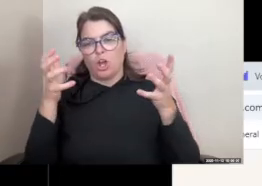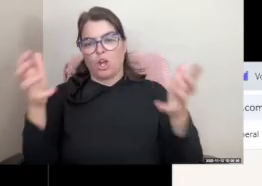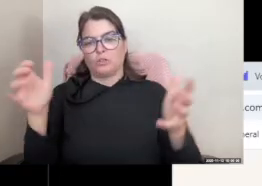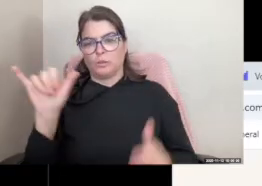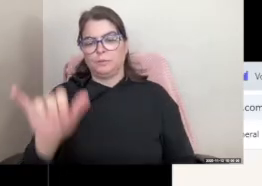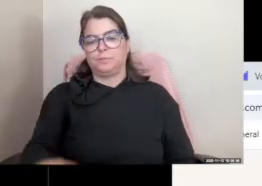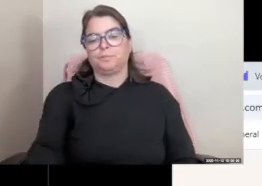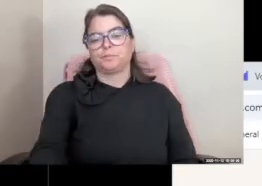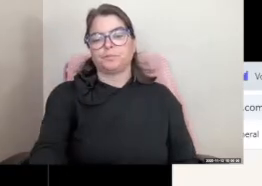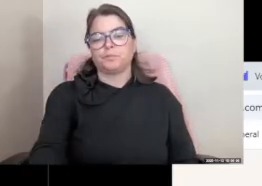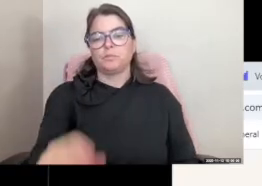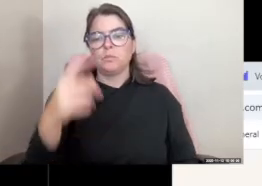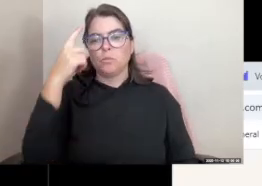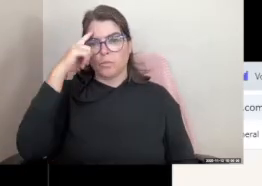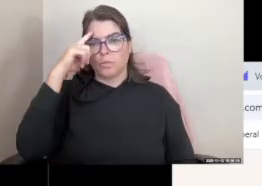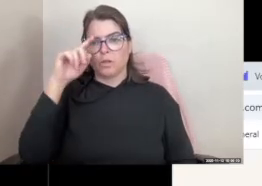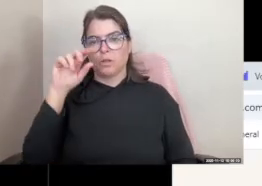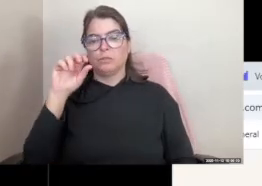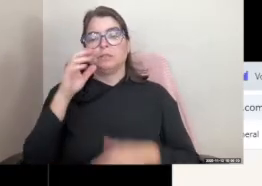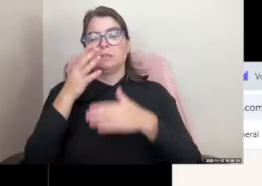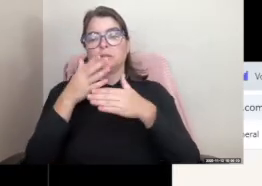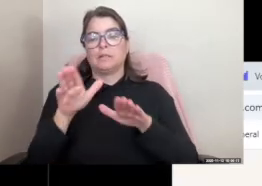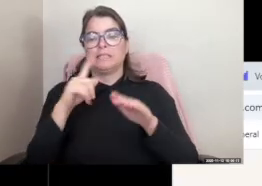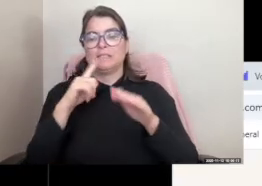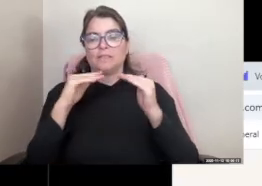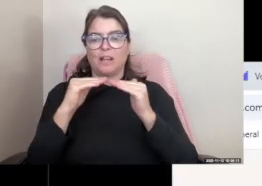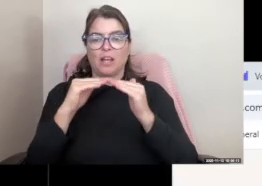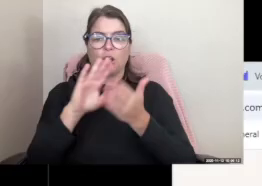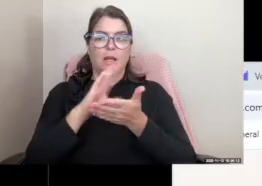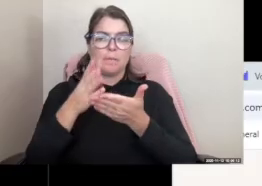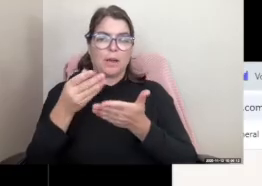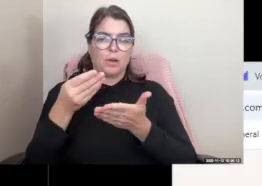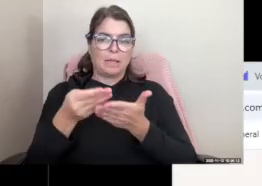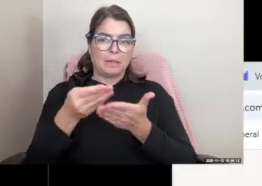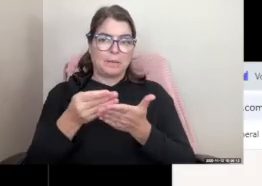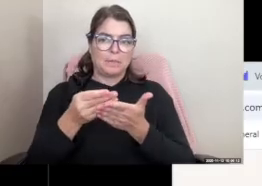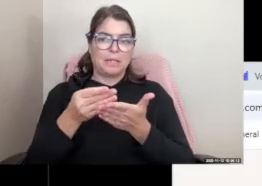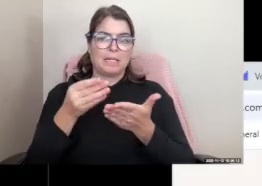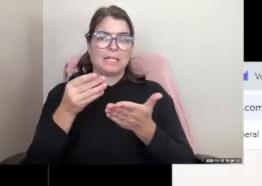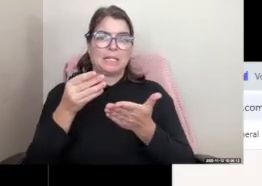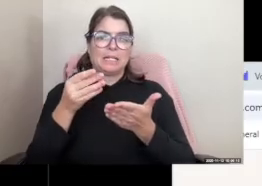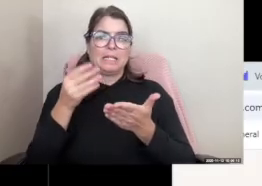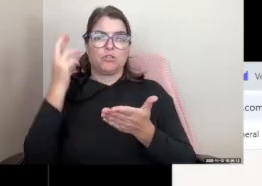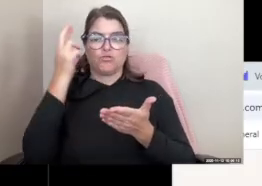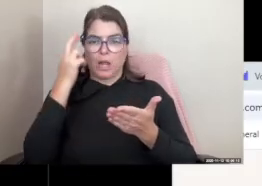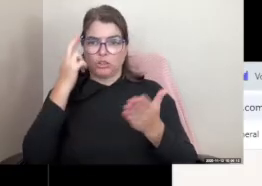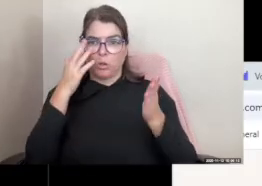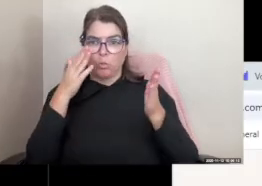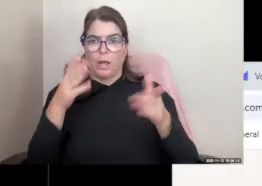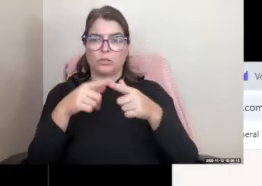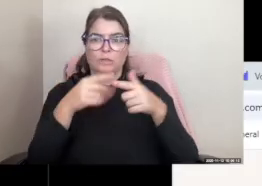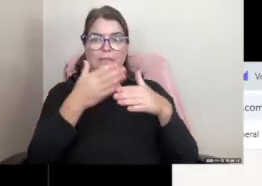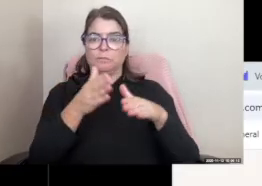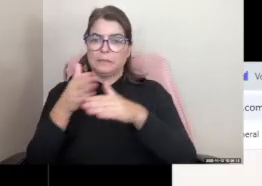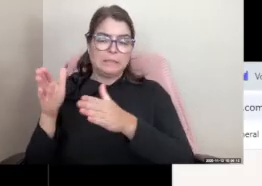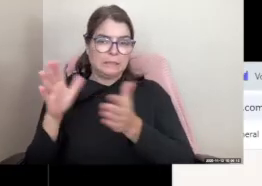but I'm trying to make the counterpoint here, primarily because we were trying to make a point with Peter offline, but also wanted